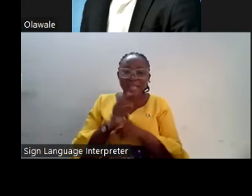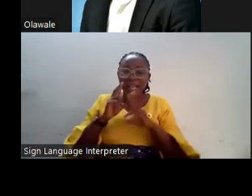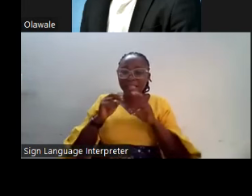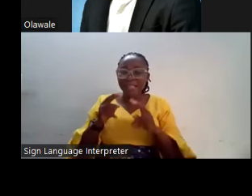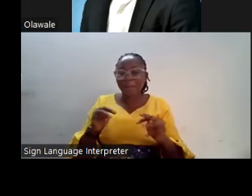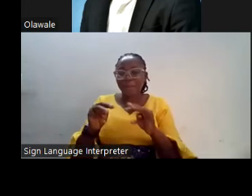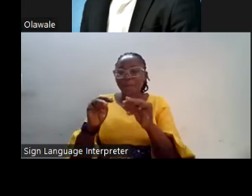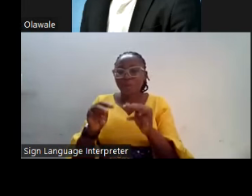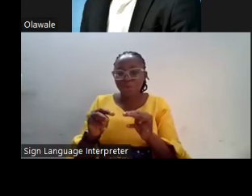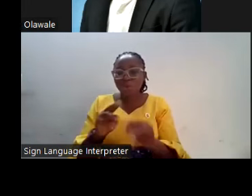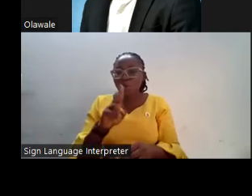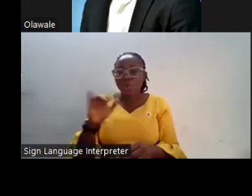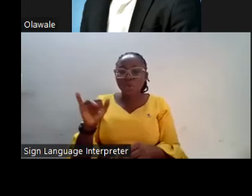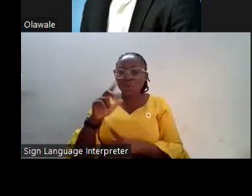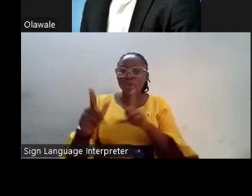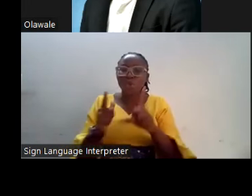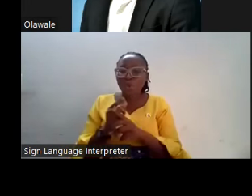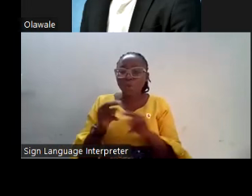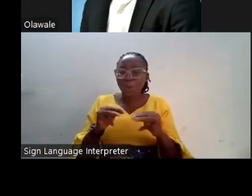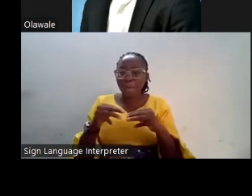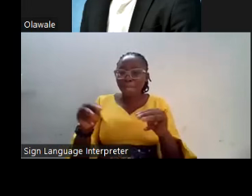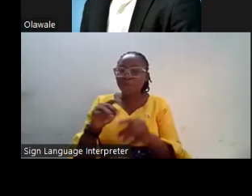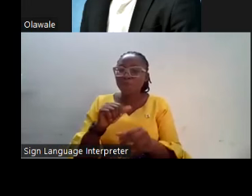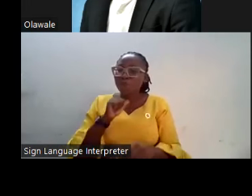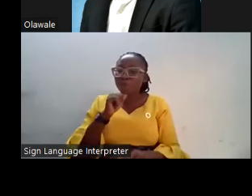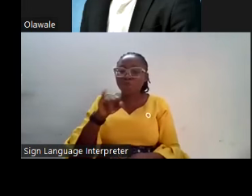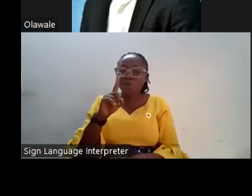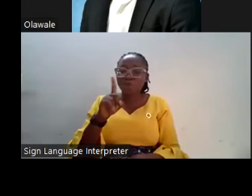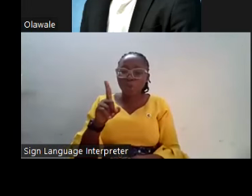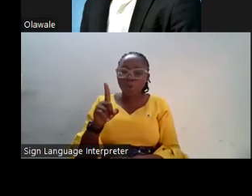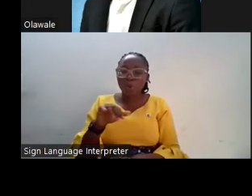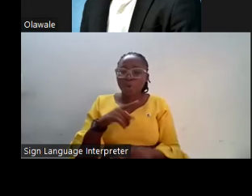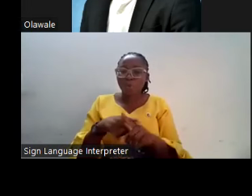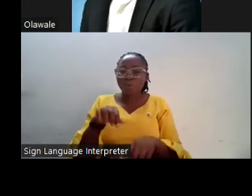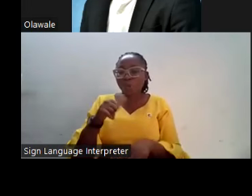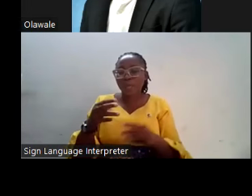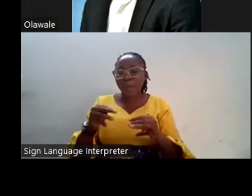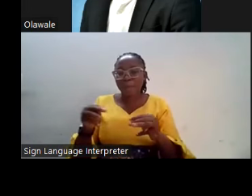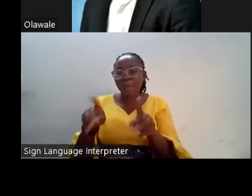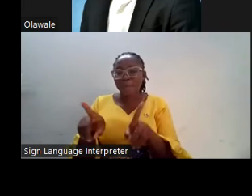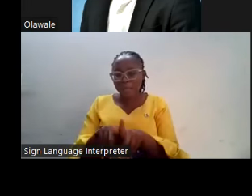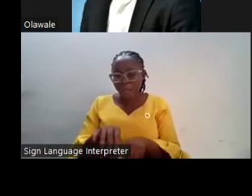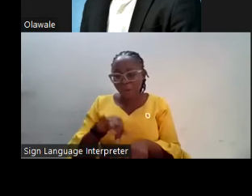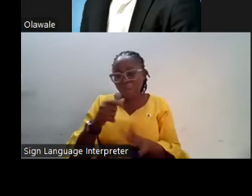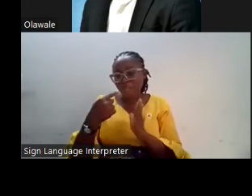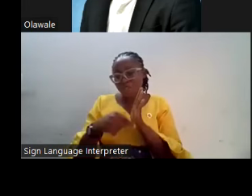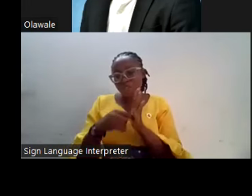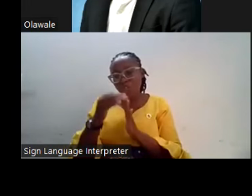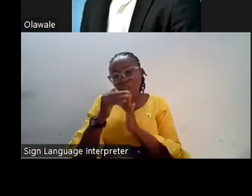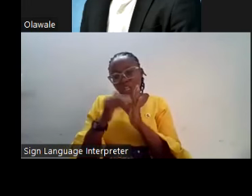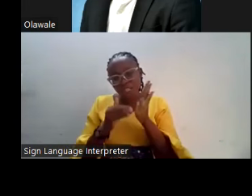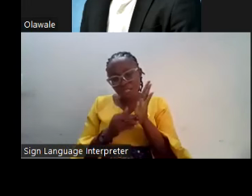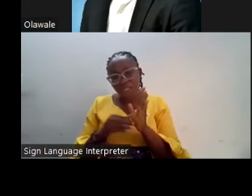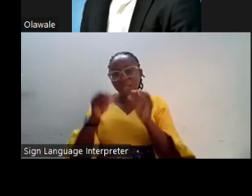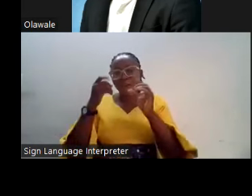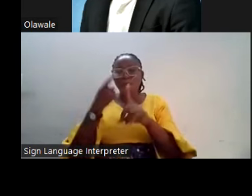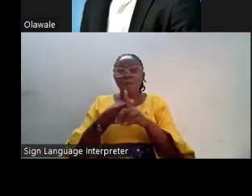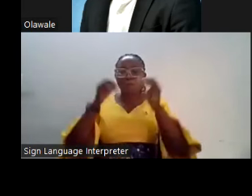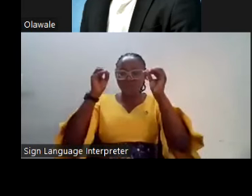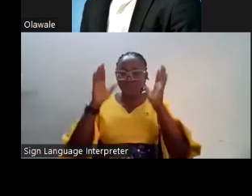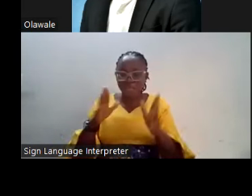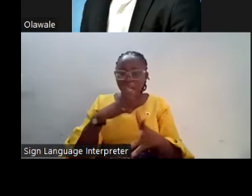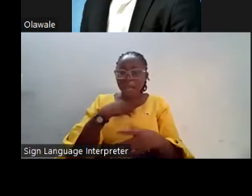one test, but other methods like interviews, like other checklists, data from other teachers, and making